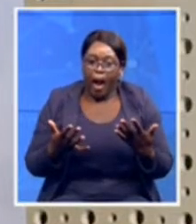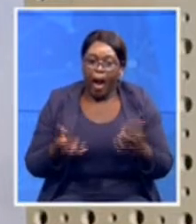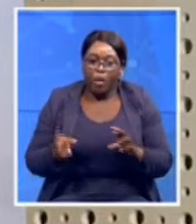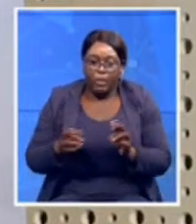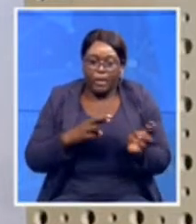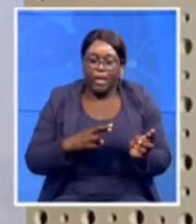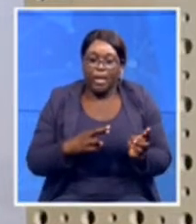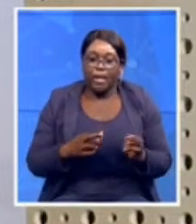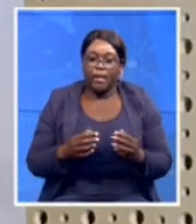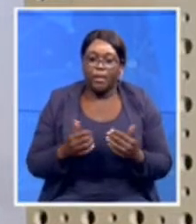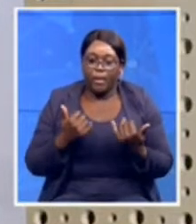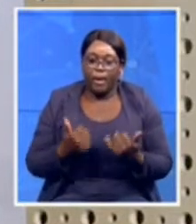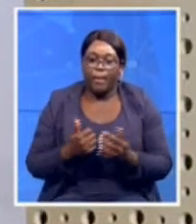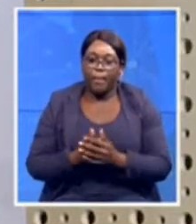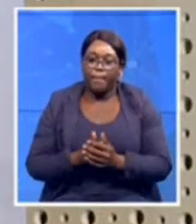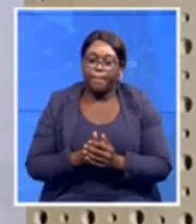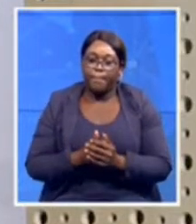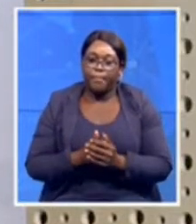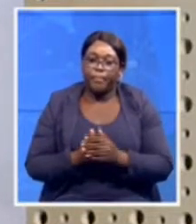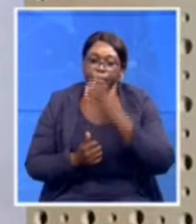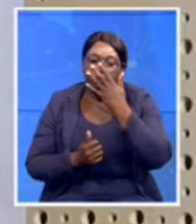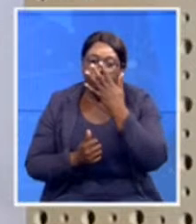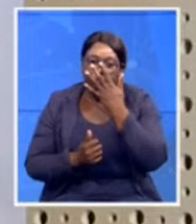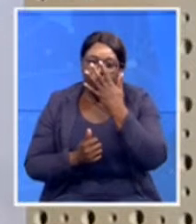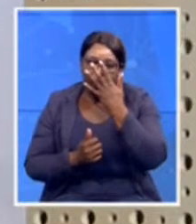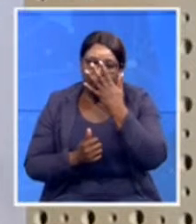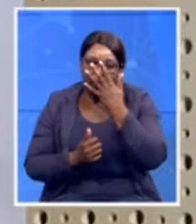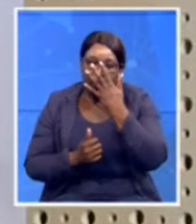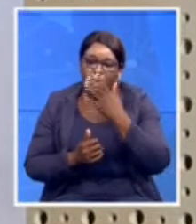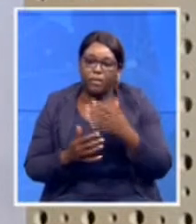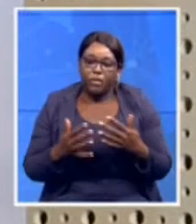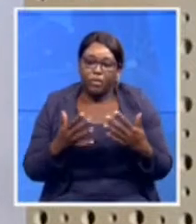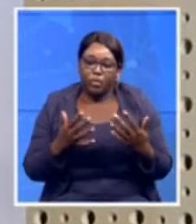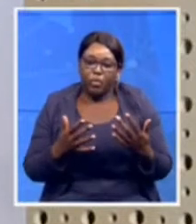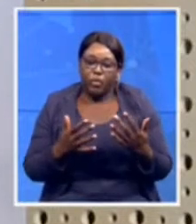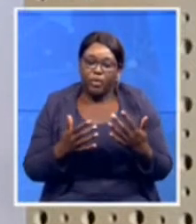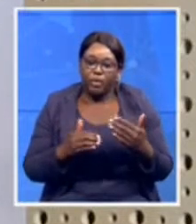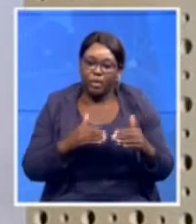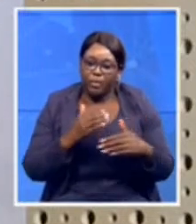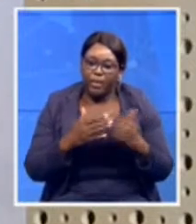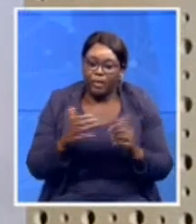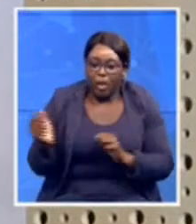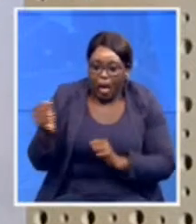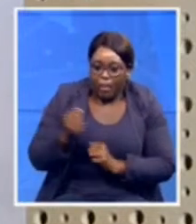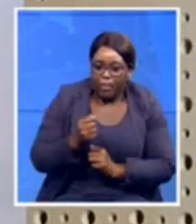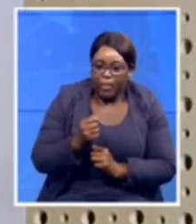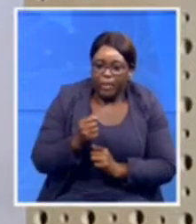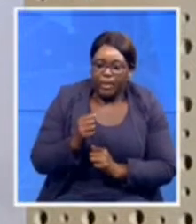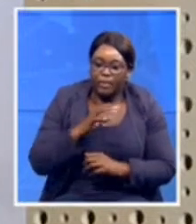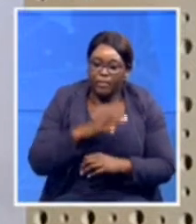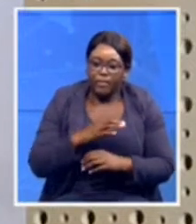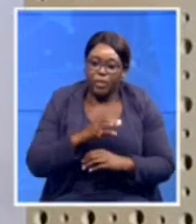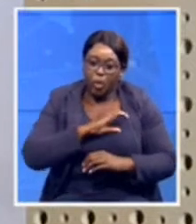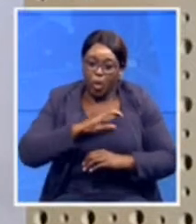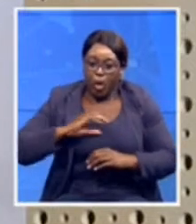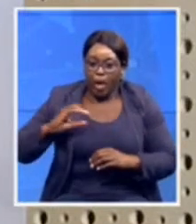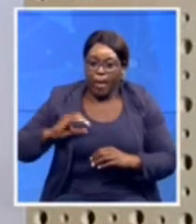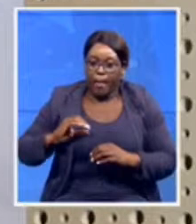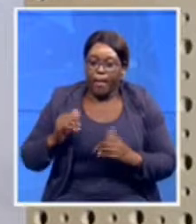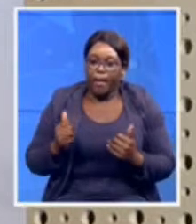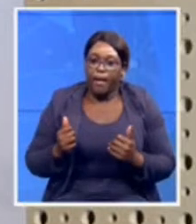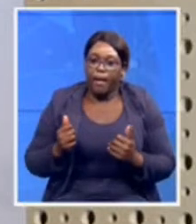So the process to appoint the enforcement committee is currently underway. Together with the department, we are